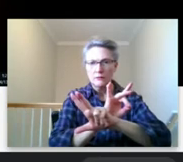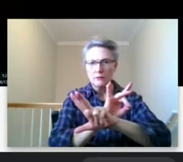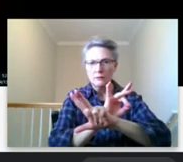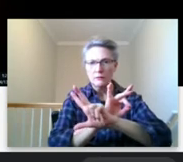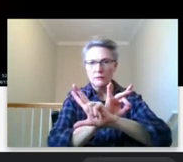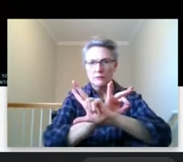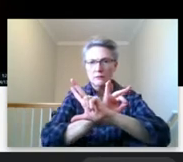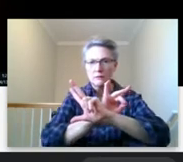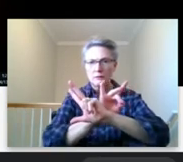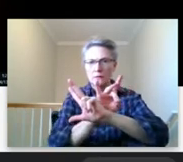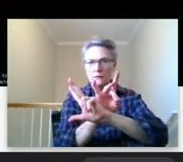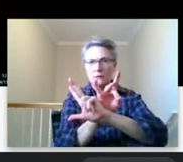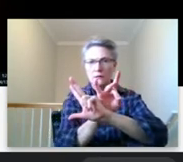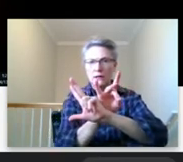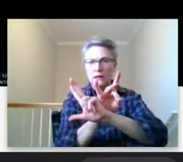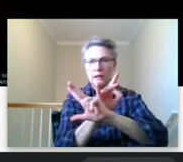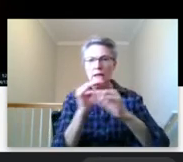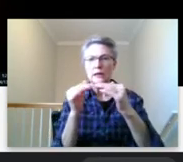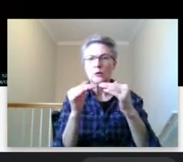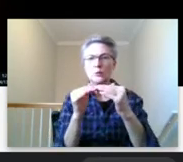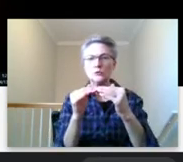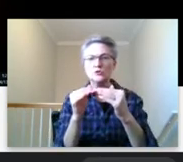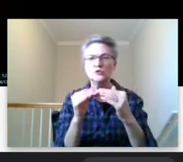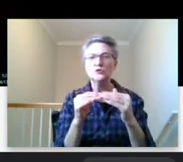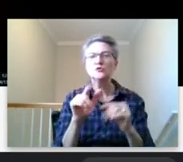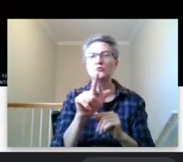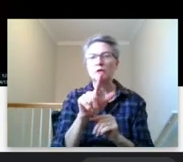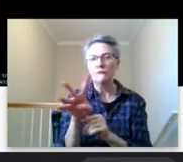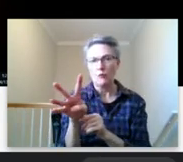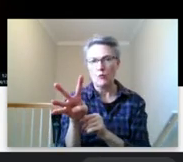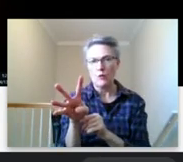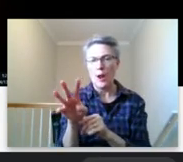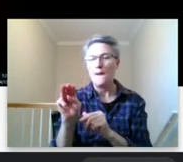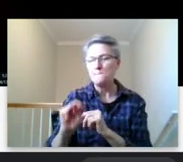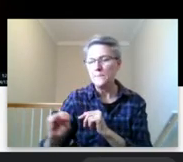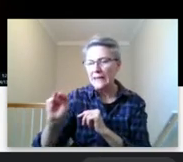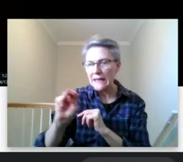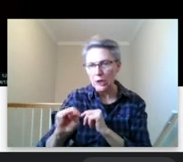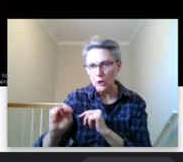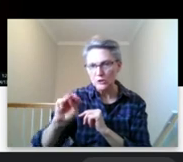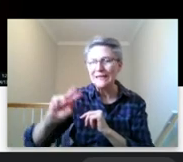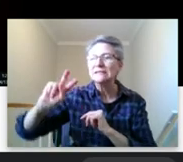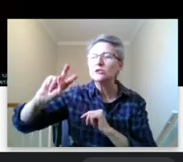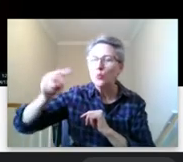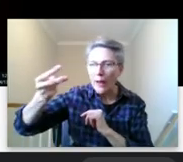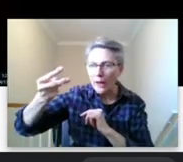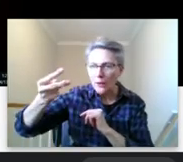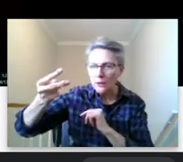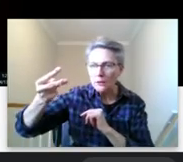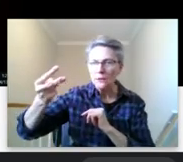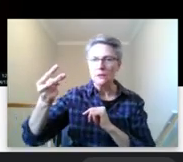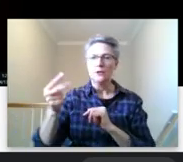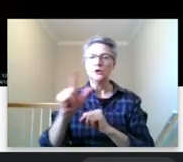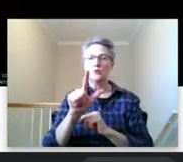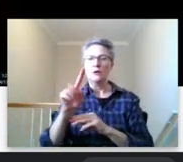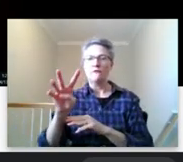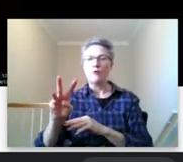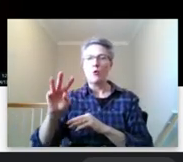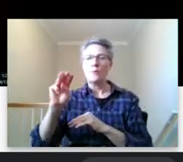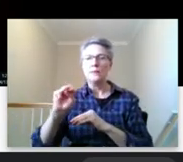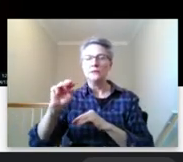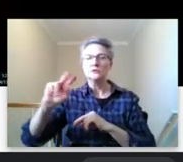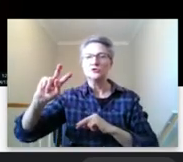And then when I do 8 times 3, I get 24. Again, we're thinking meters squared, so I have 24 meters